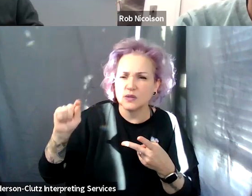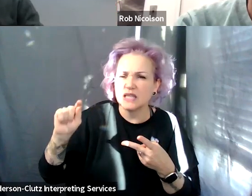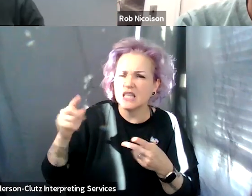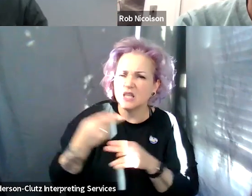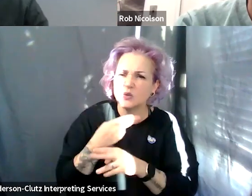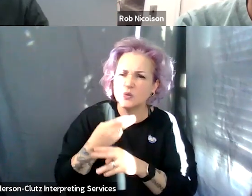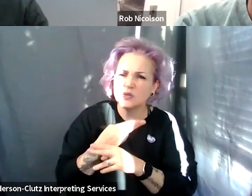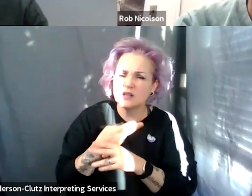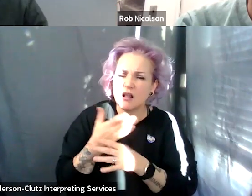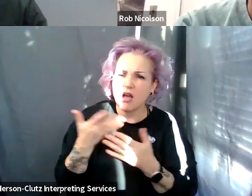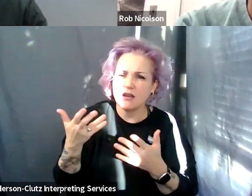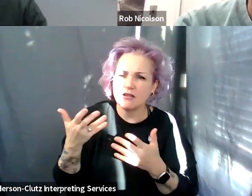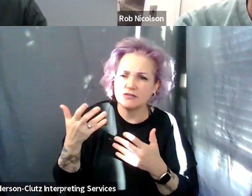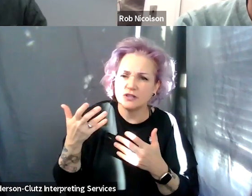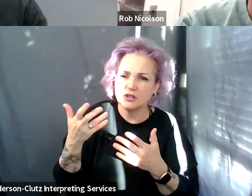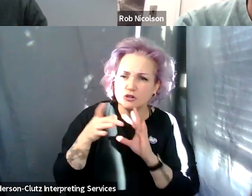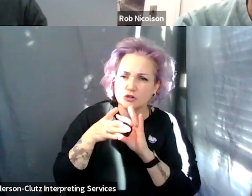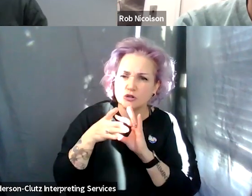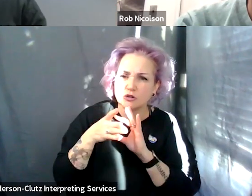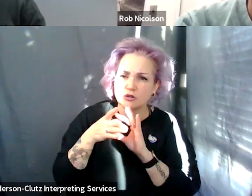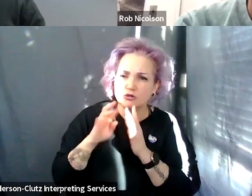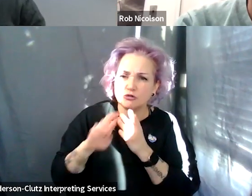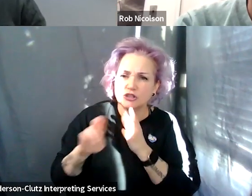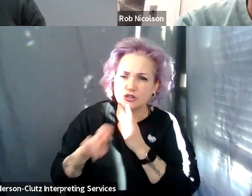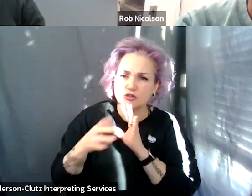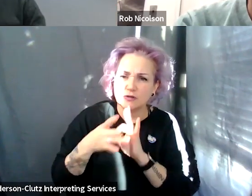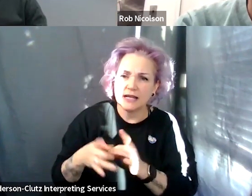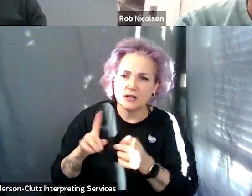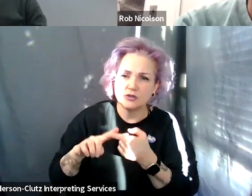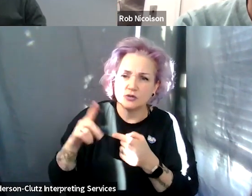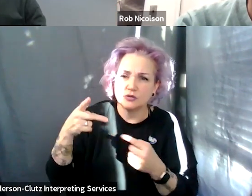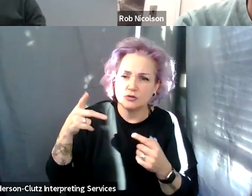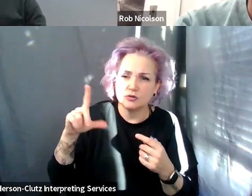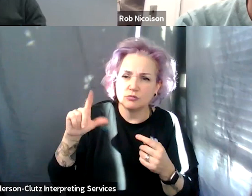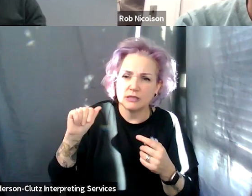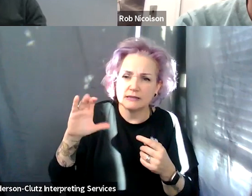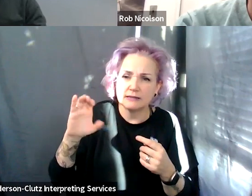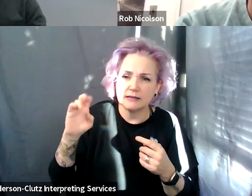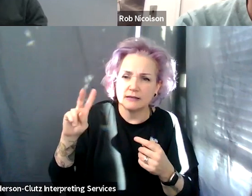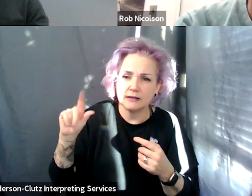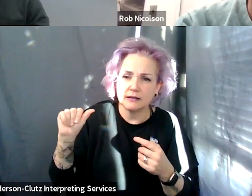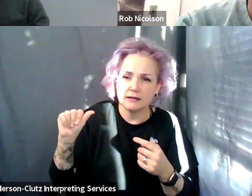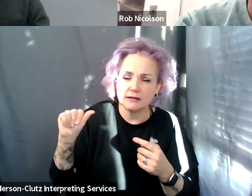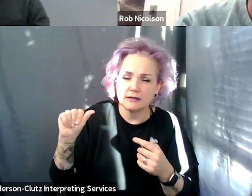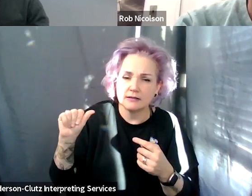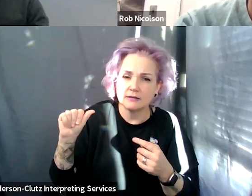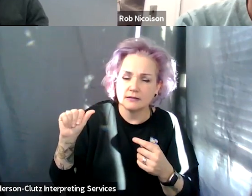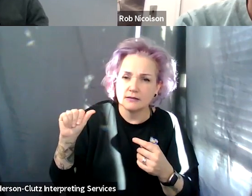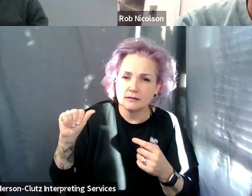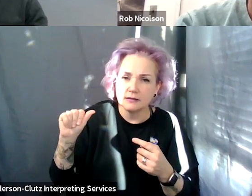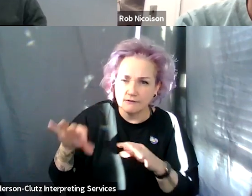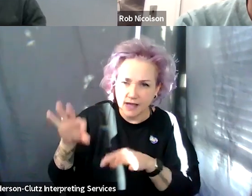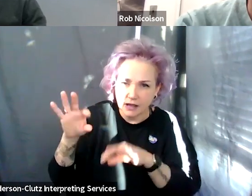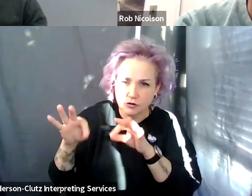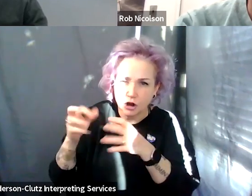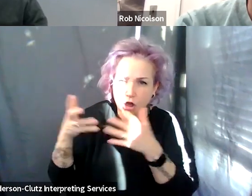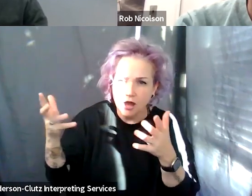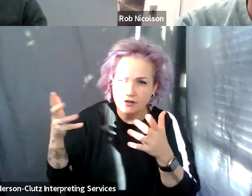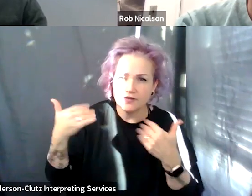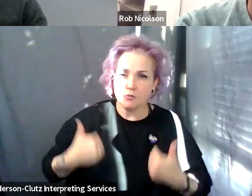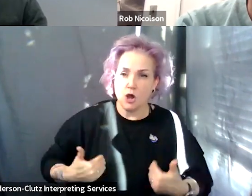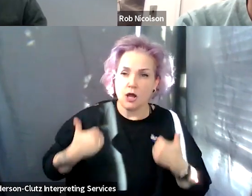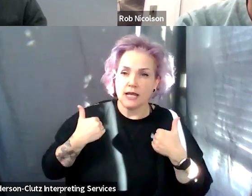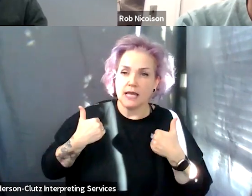they have found in there, but that is very true. And one really key component is that the placenta has